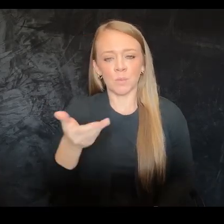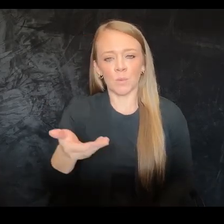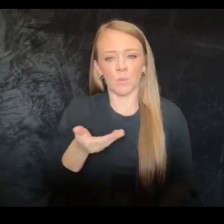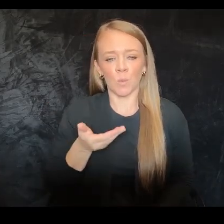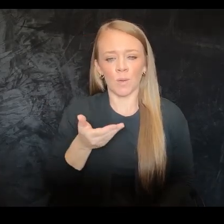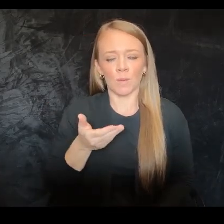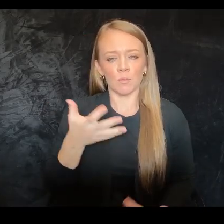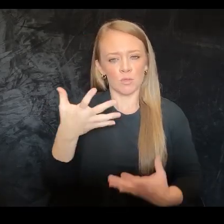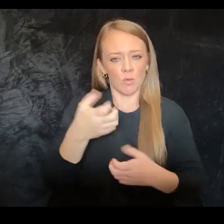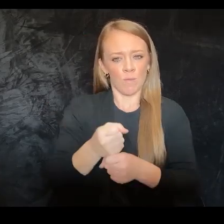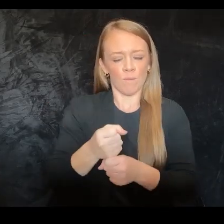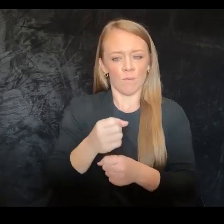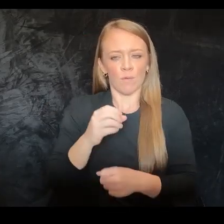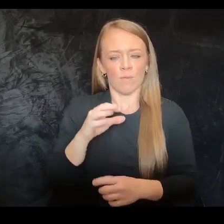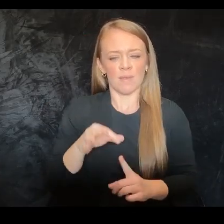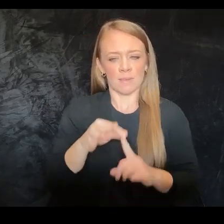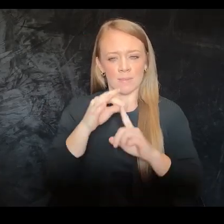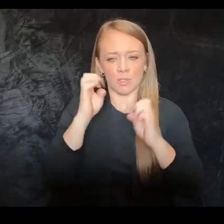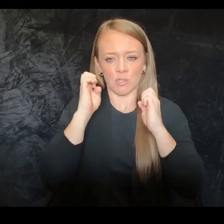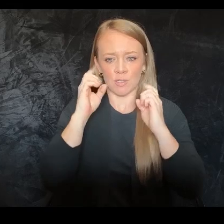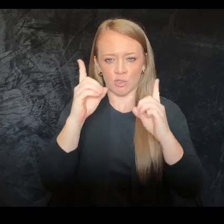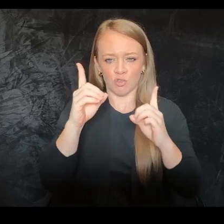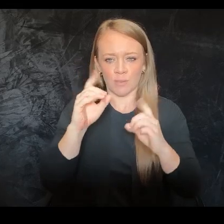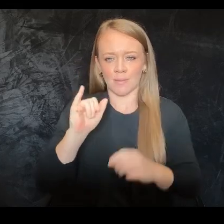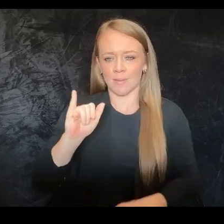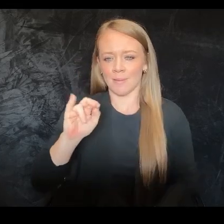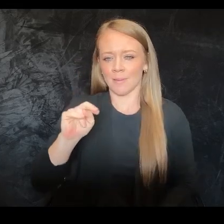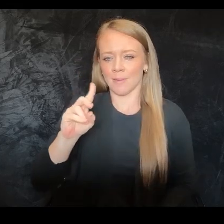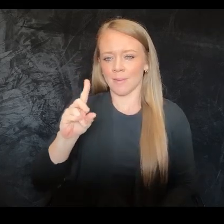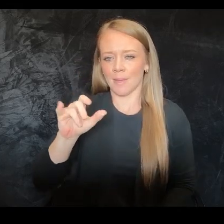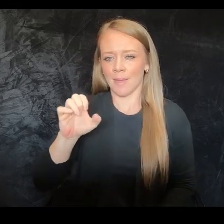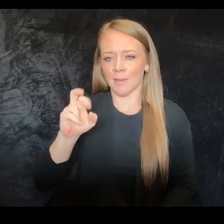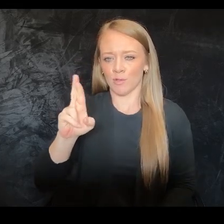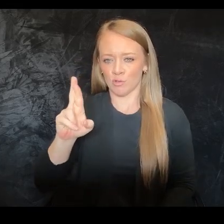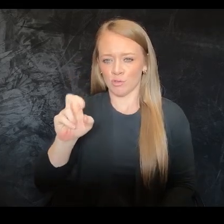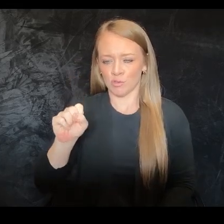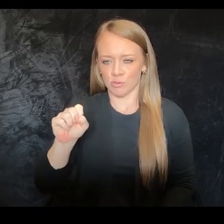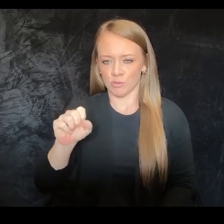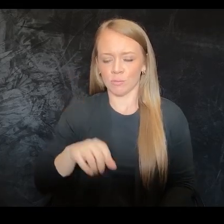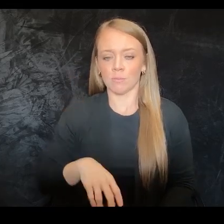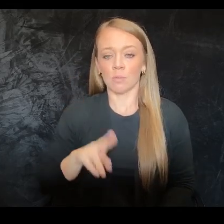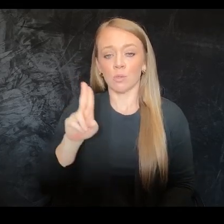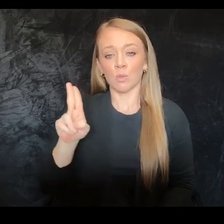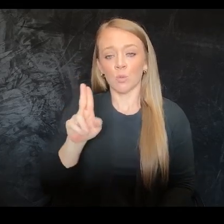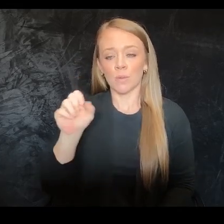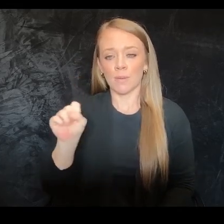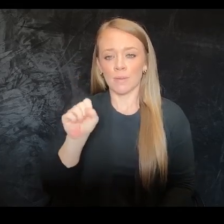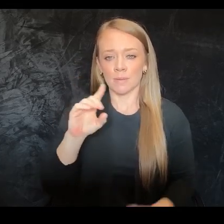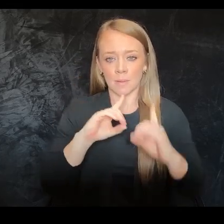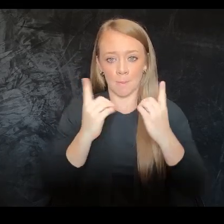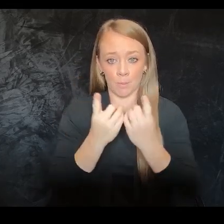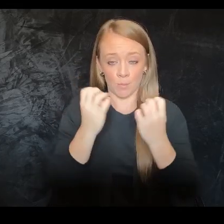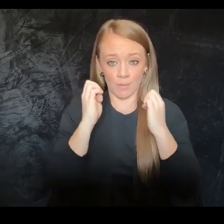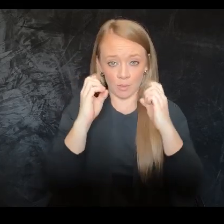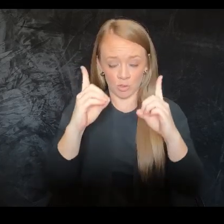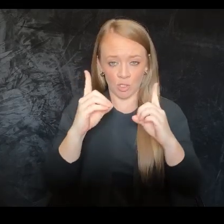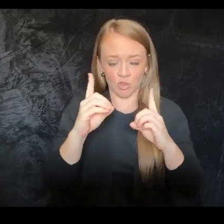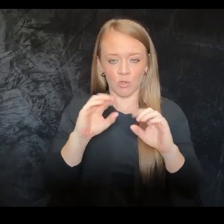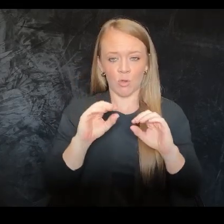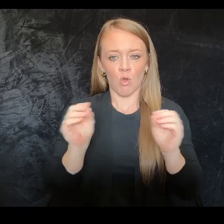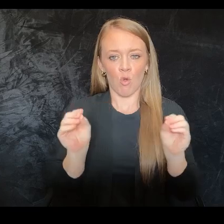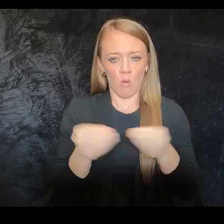Hello, welcome to an overview of the Special Education Indicators. The U.S. Department of